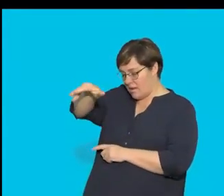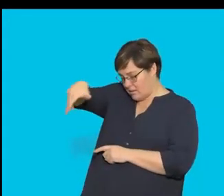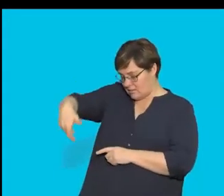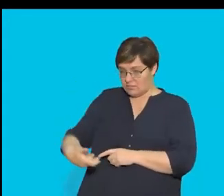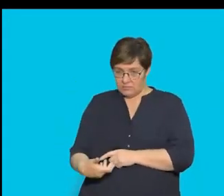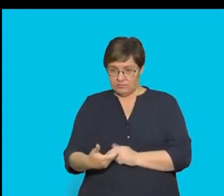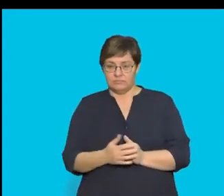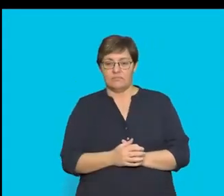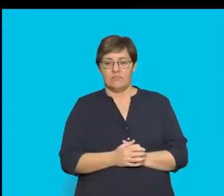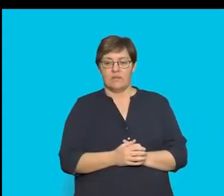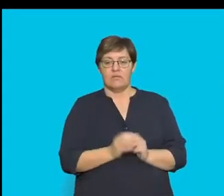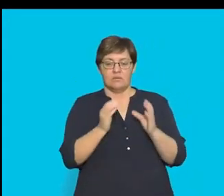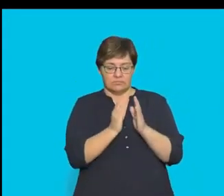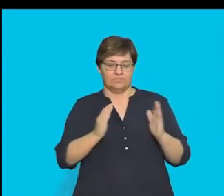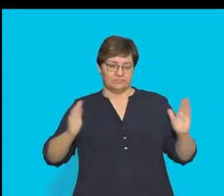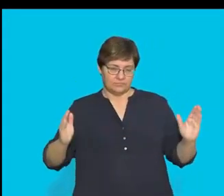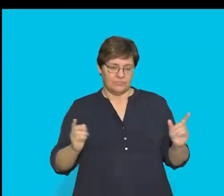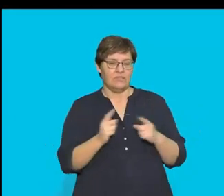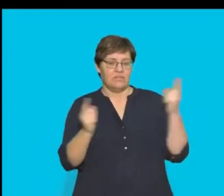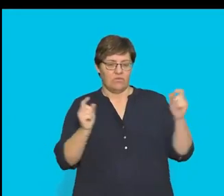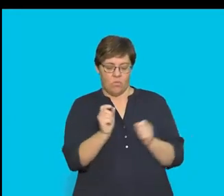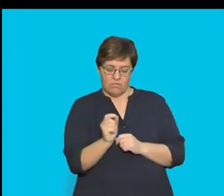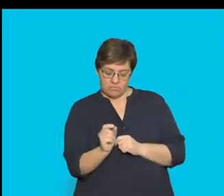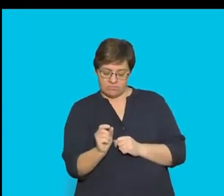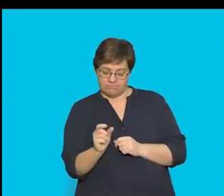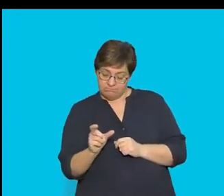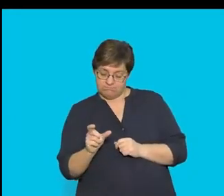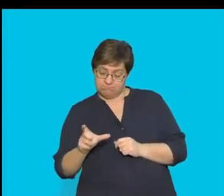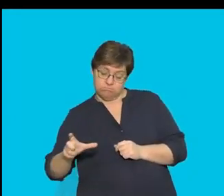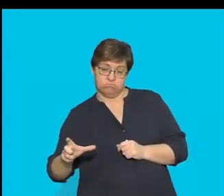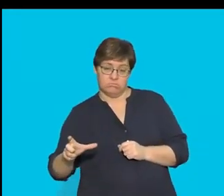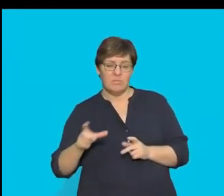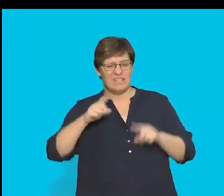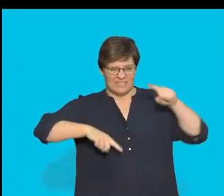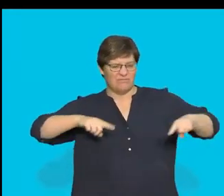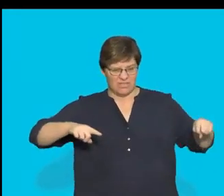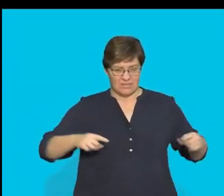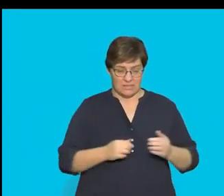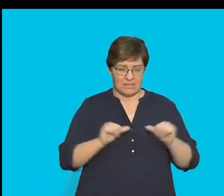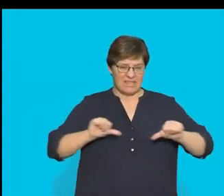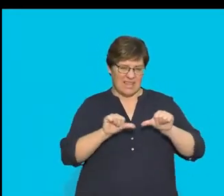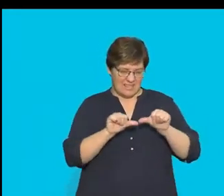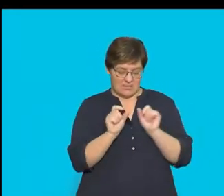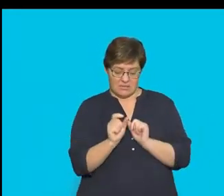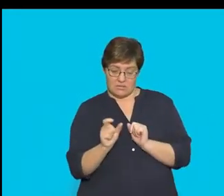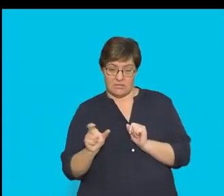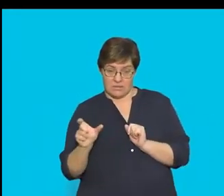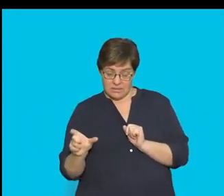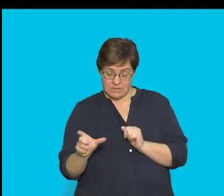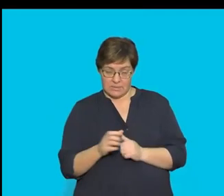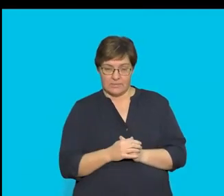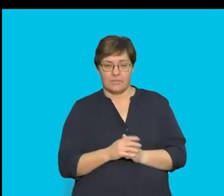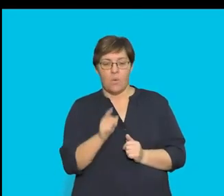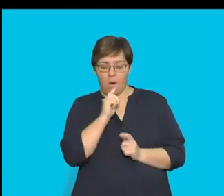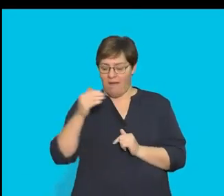the same distance away, because as we move from this point, from here, the field gets